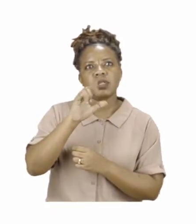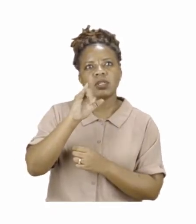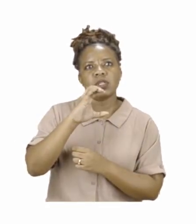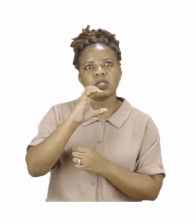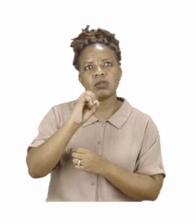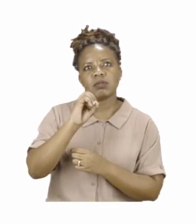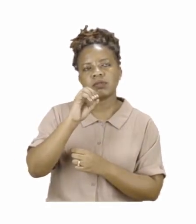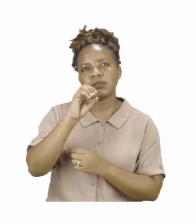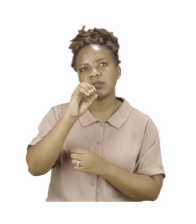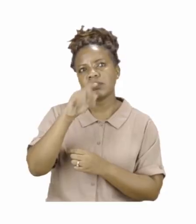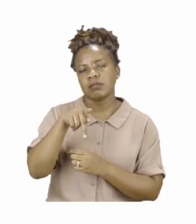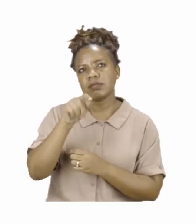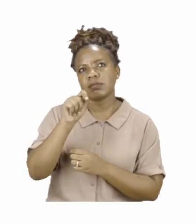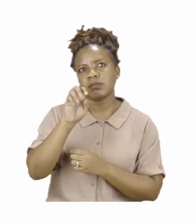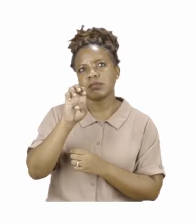helicopter,